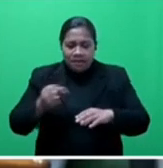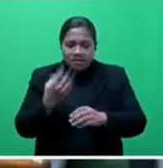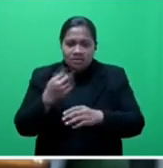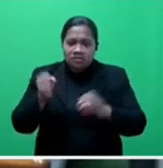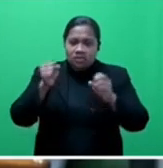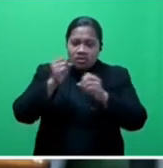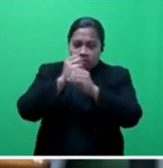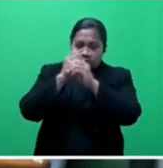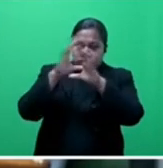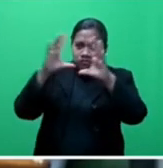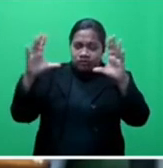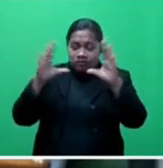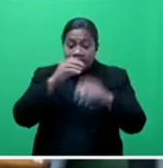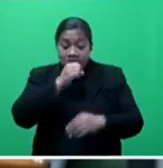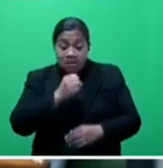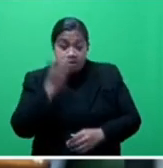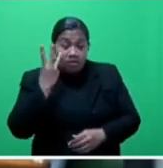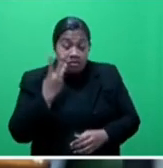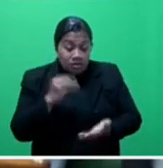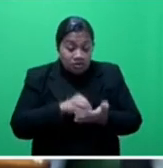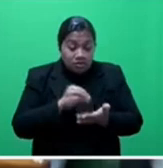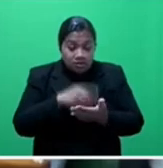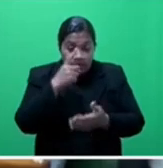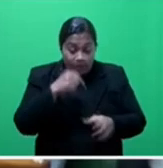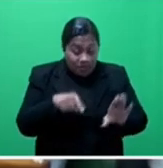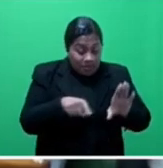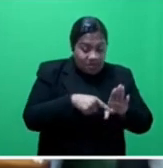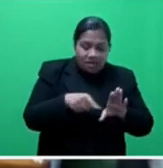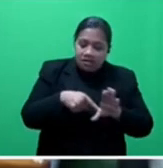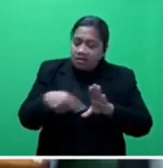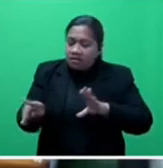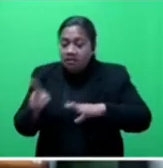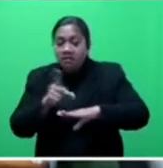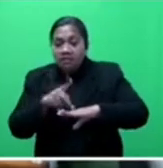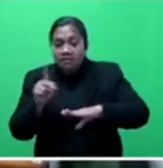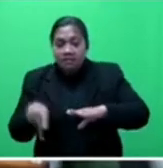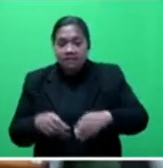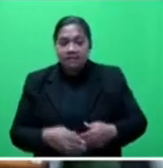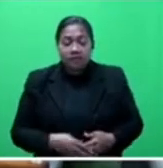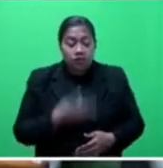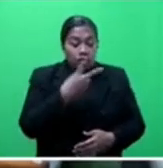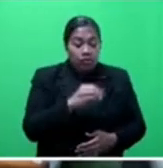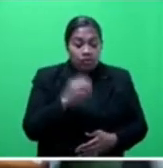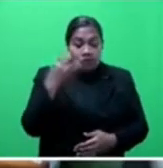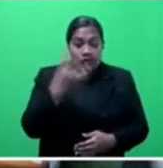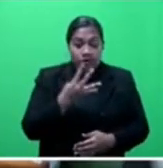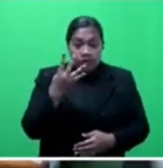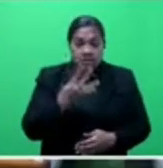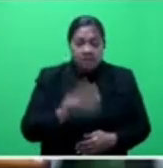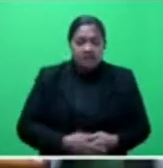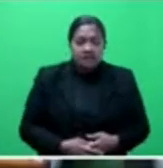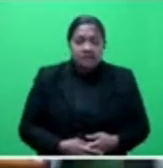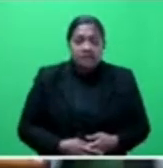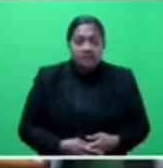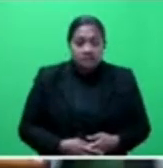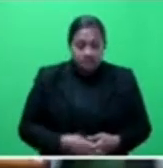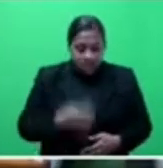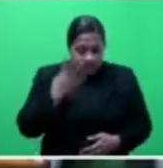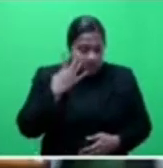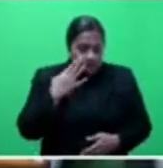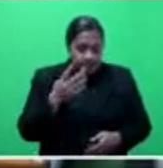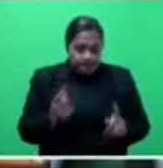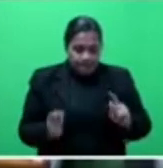our people inside and outside of Parliament. In 2014, Mr. Speaker, when the transition happened